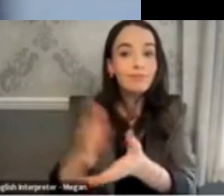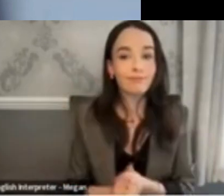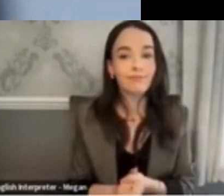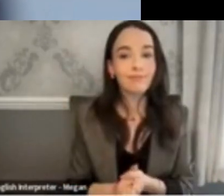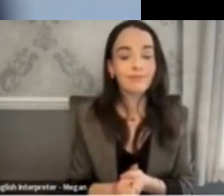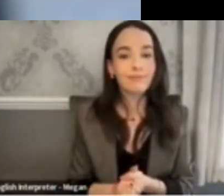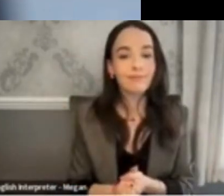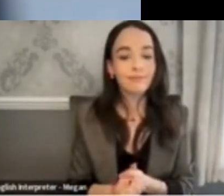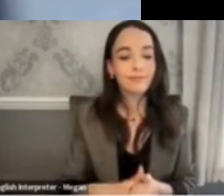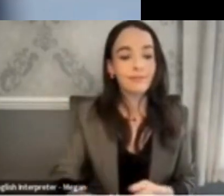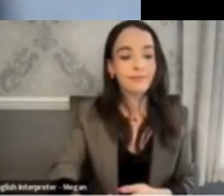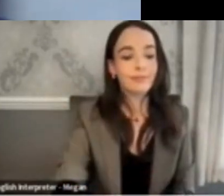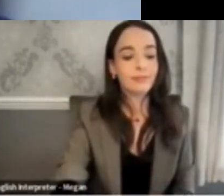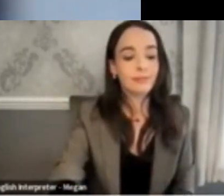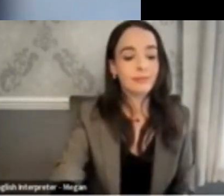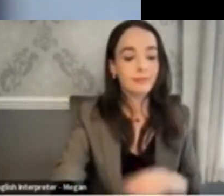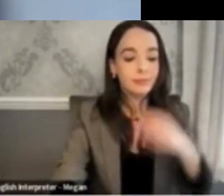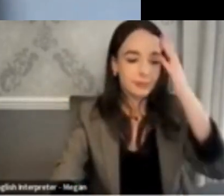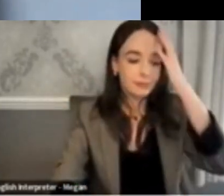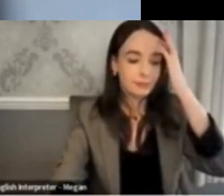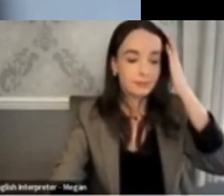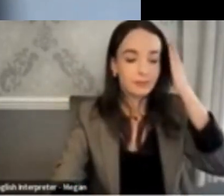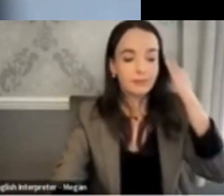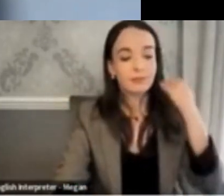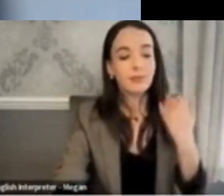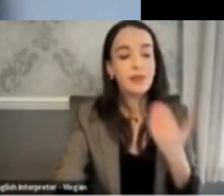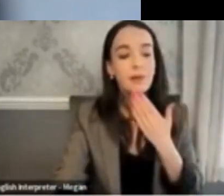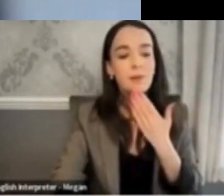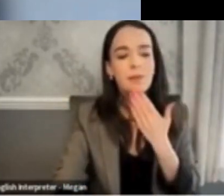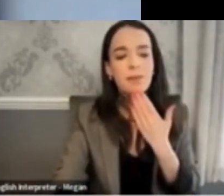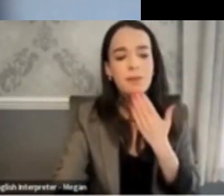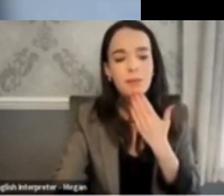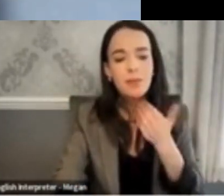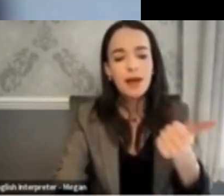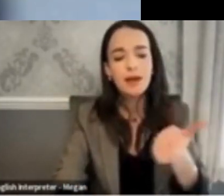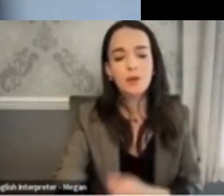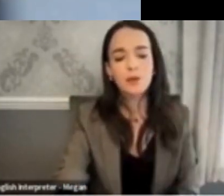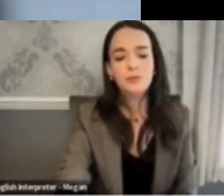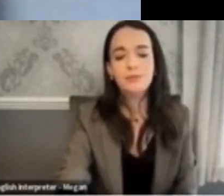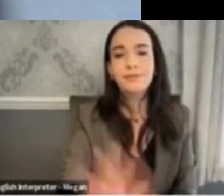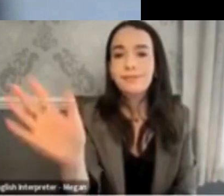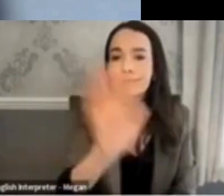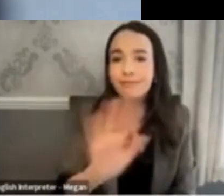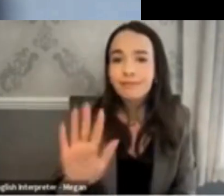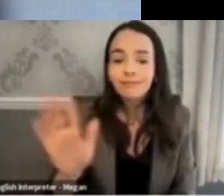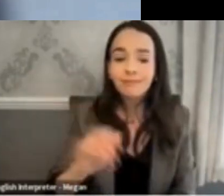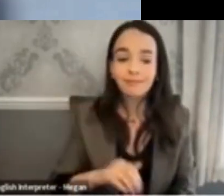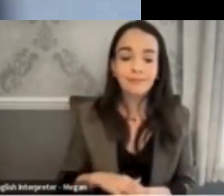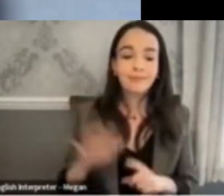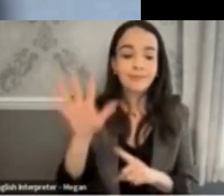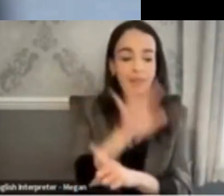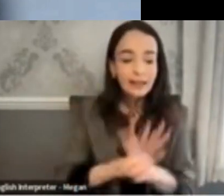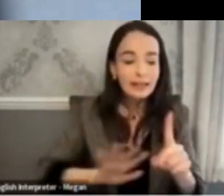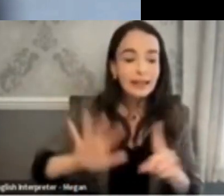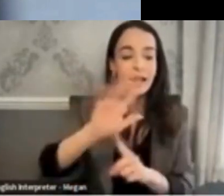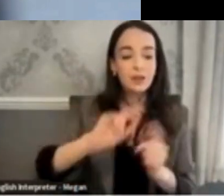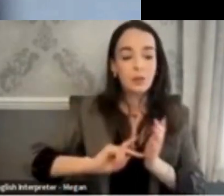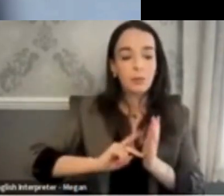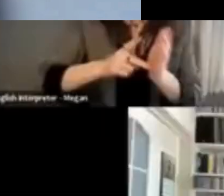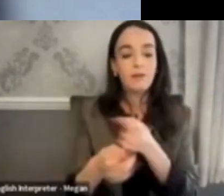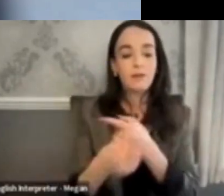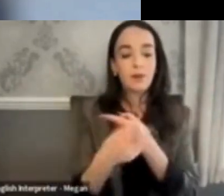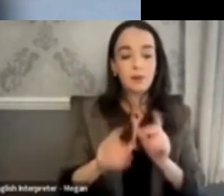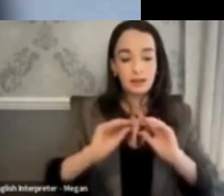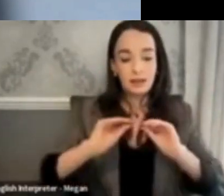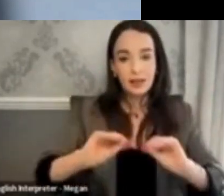Thank you, Richard, and hello all. The National Plan for Music Education, published nearly 2 years ago